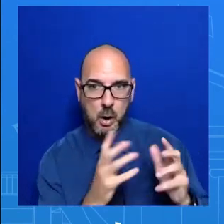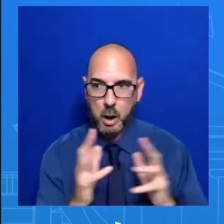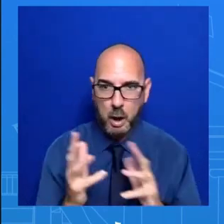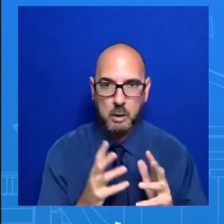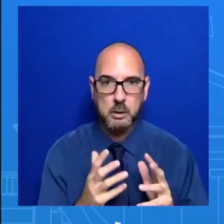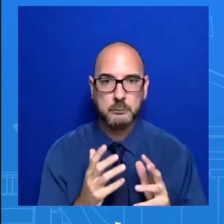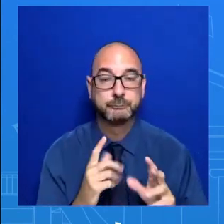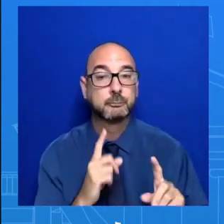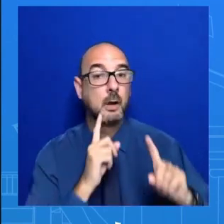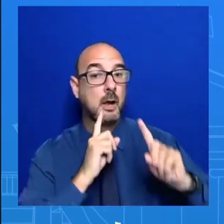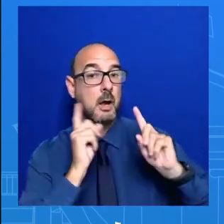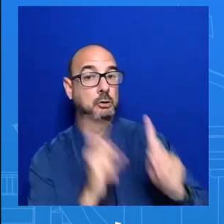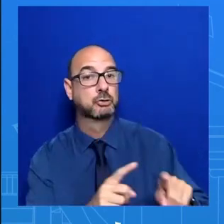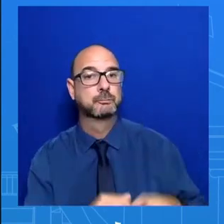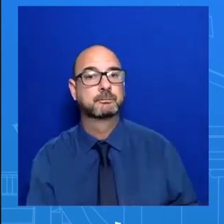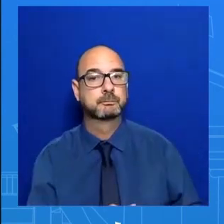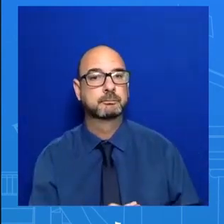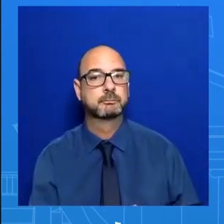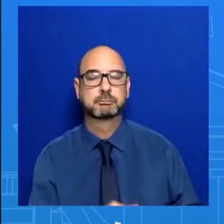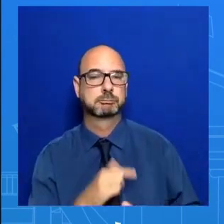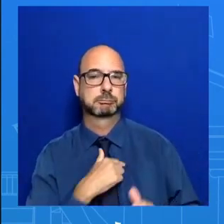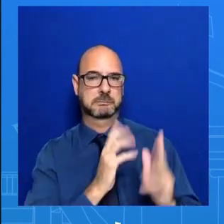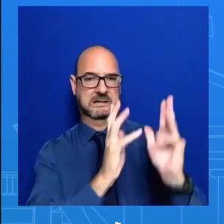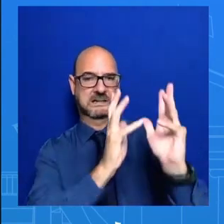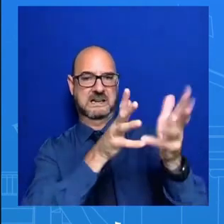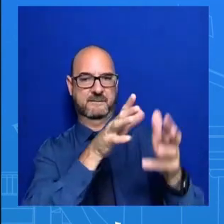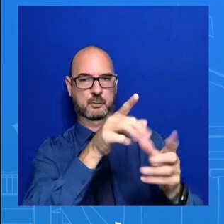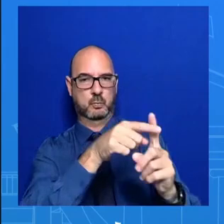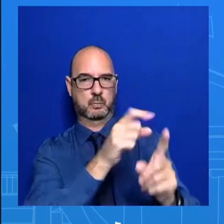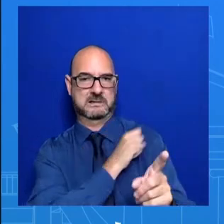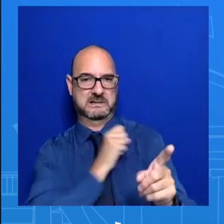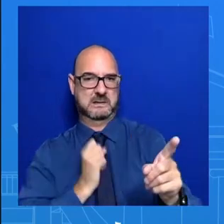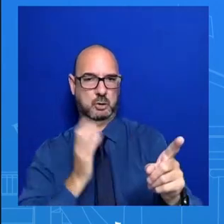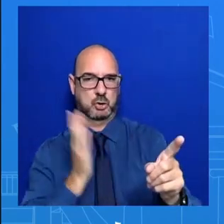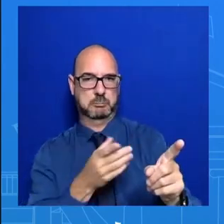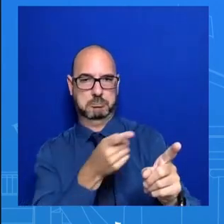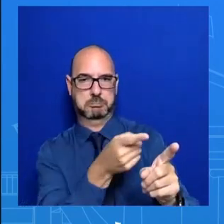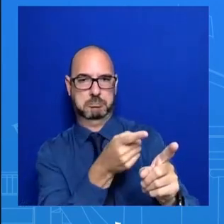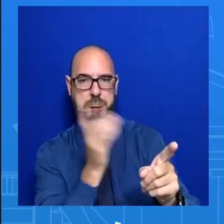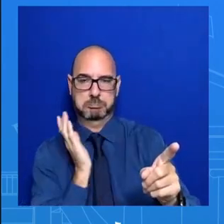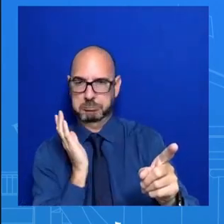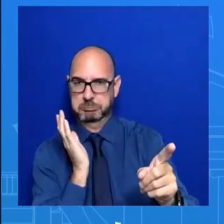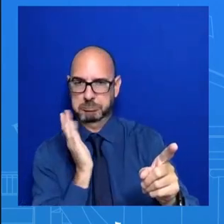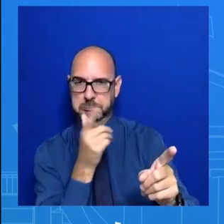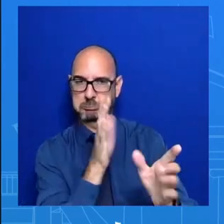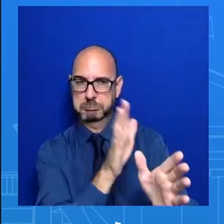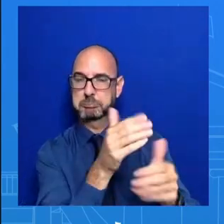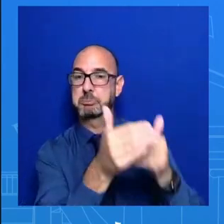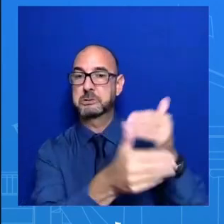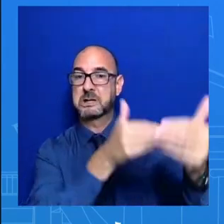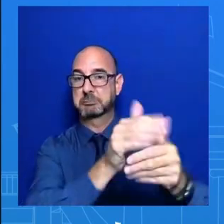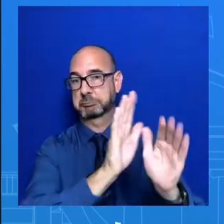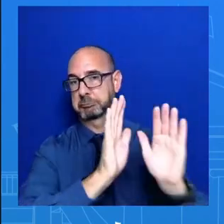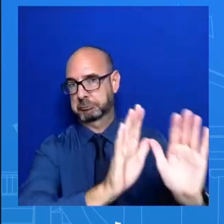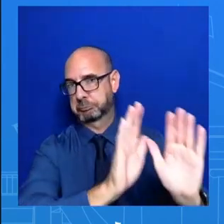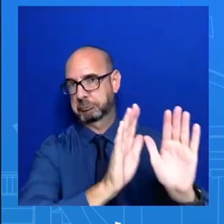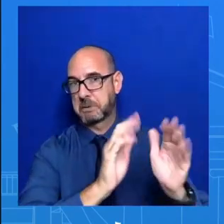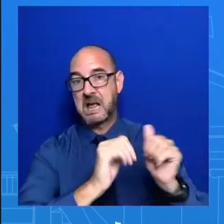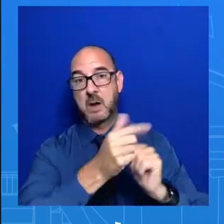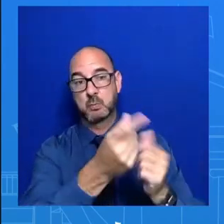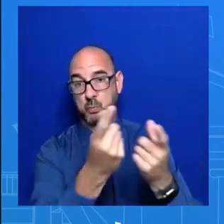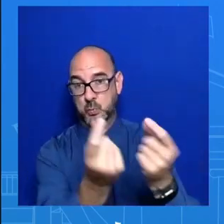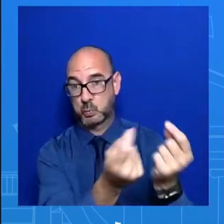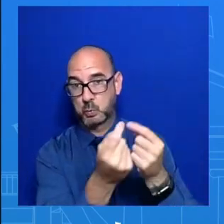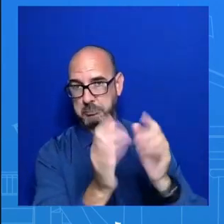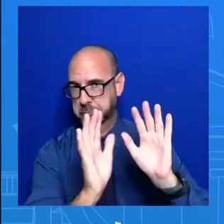Senate leadership to speak to the votes, to speak to the process and how they're going to move forward. That is literally something for them to talk about. What